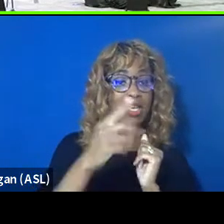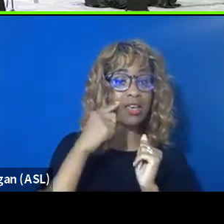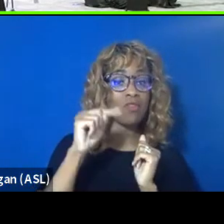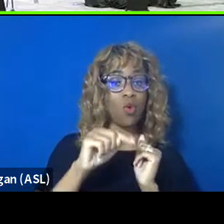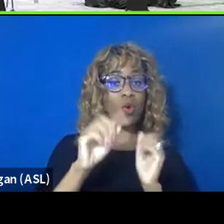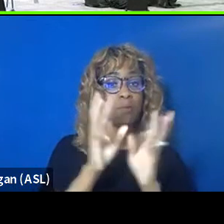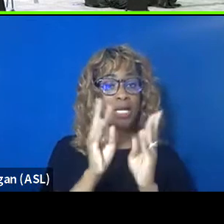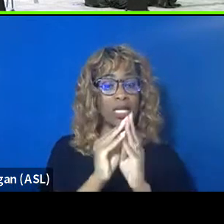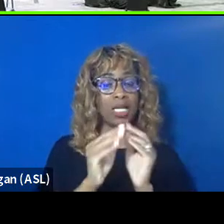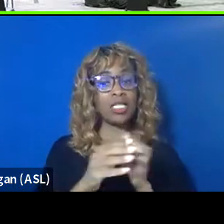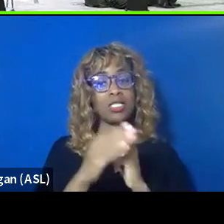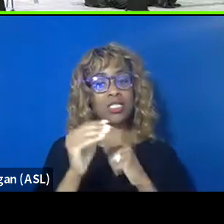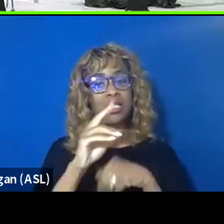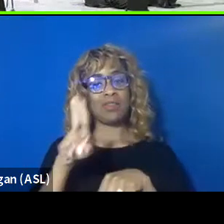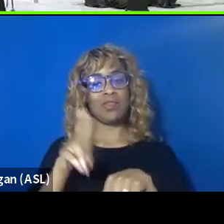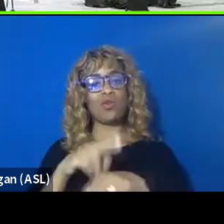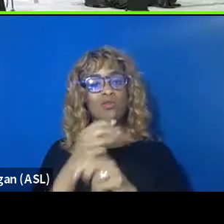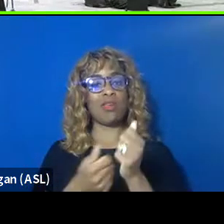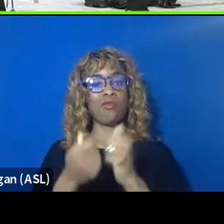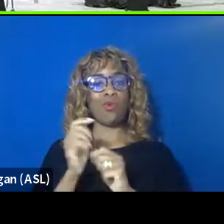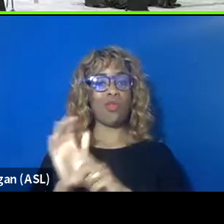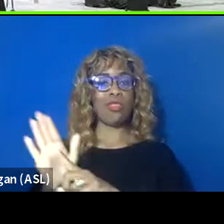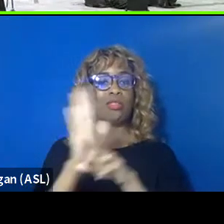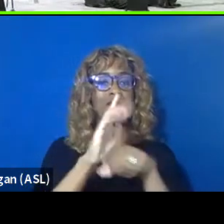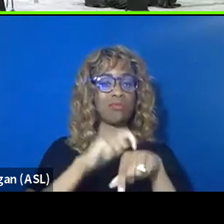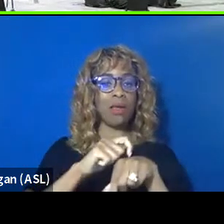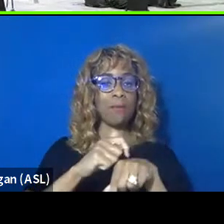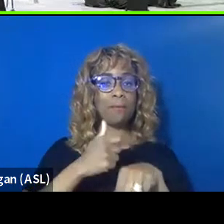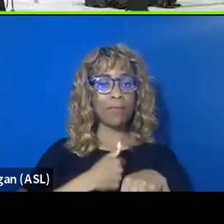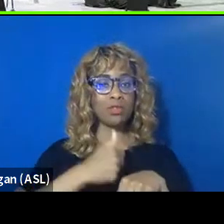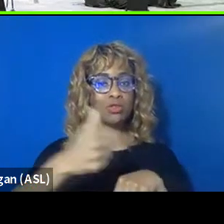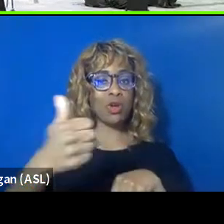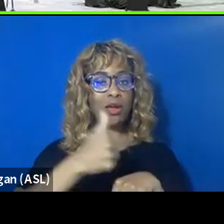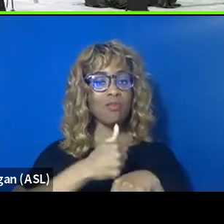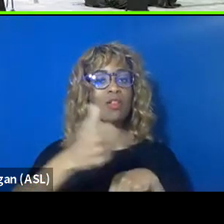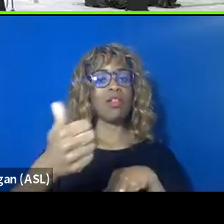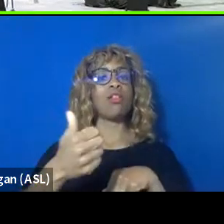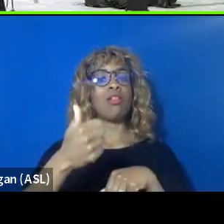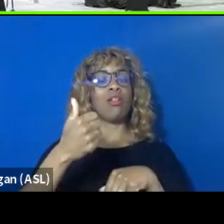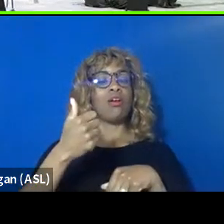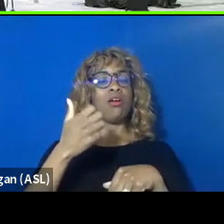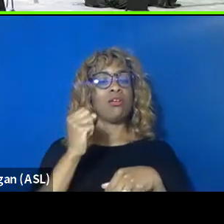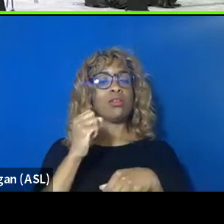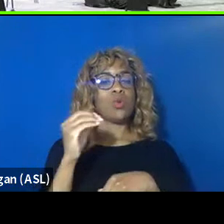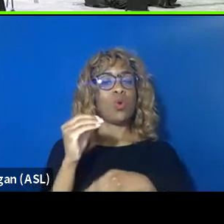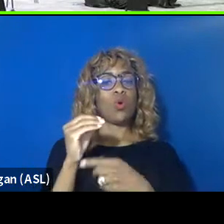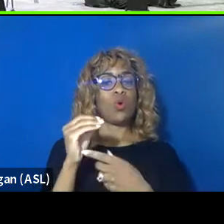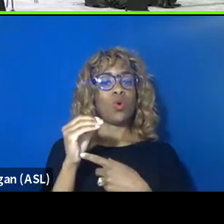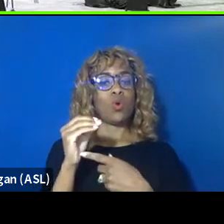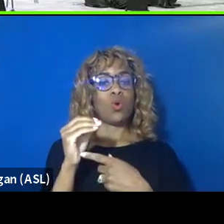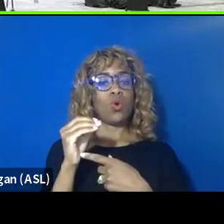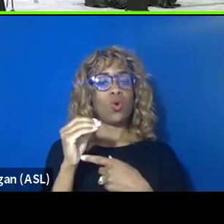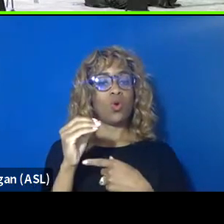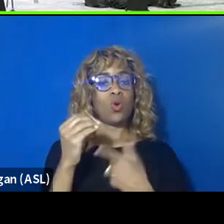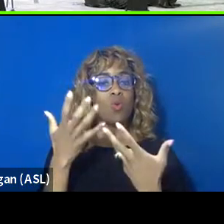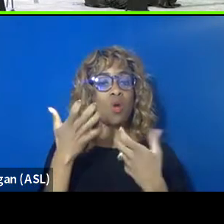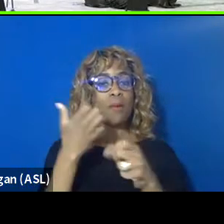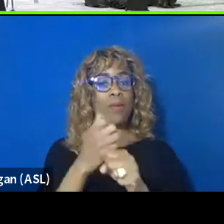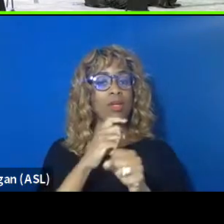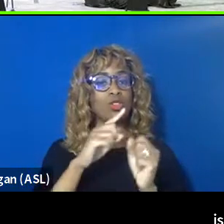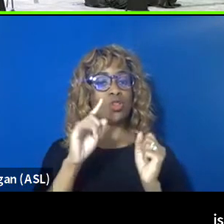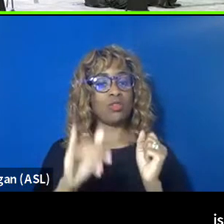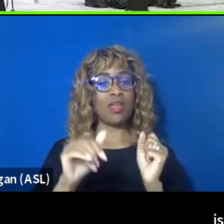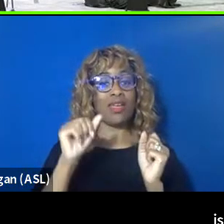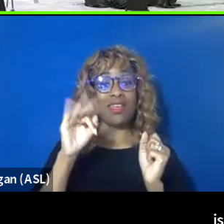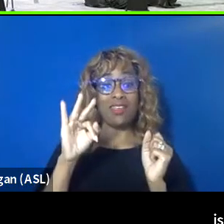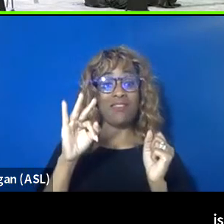meetings, and of course, everybody's time and travel expenses too. So we want to make sure that if